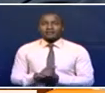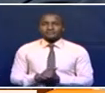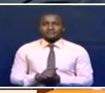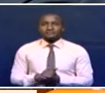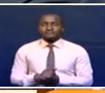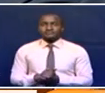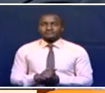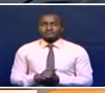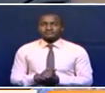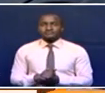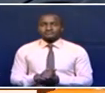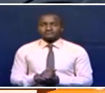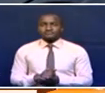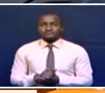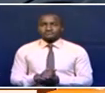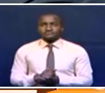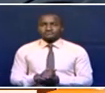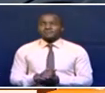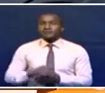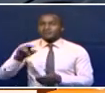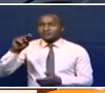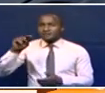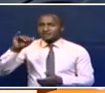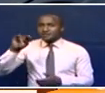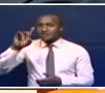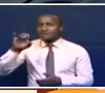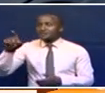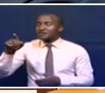Okay? Never mind Francis Nyenze's ultimatum. I